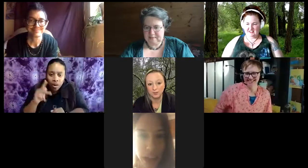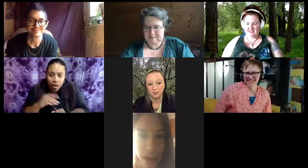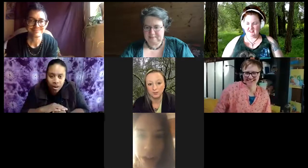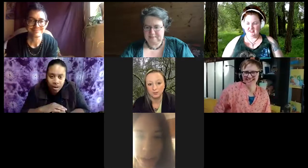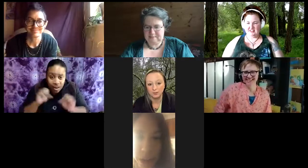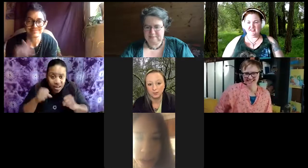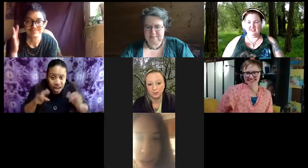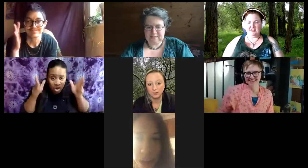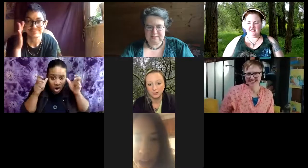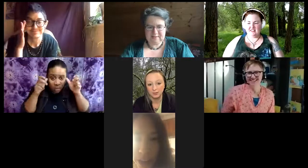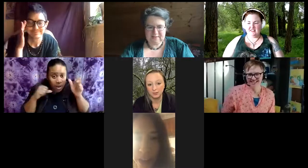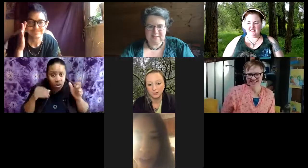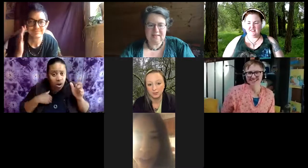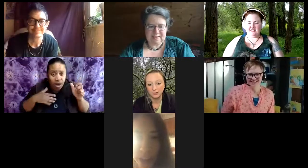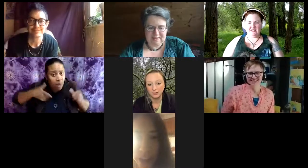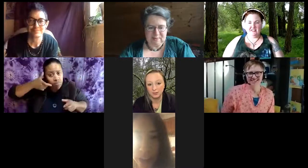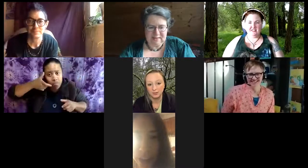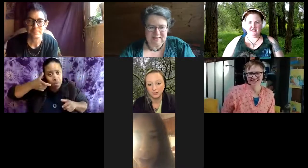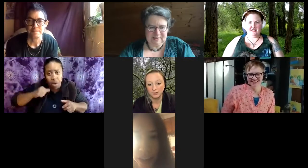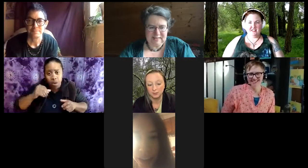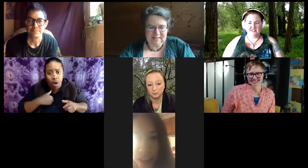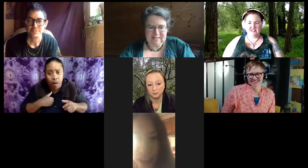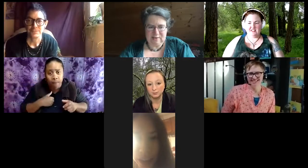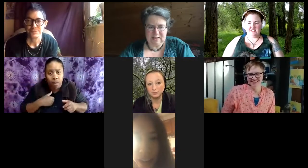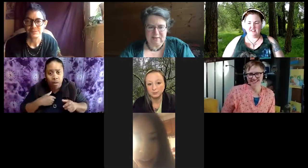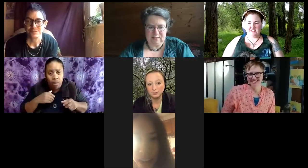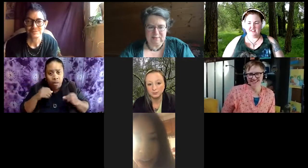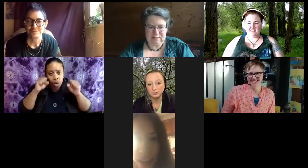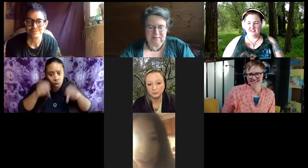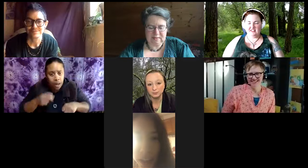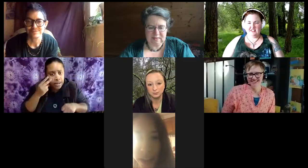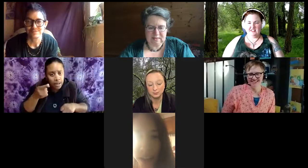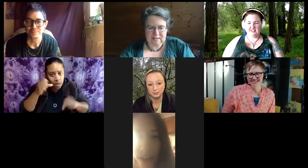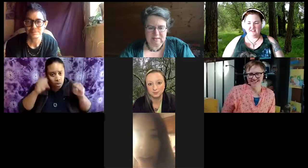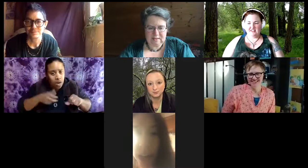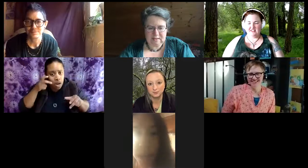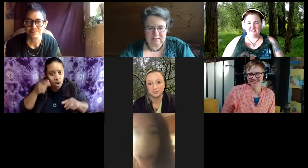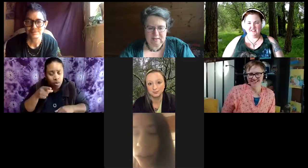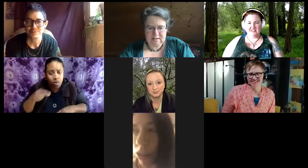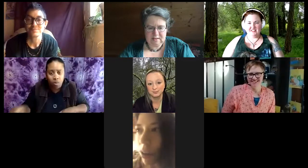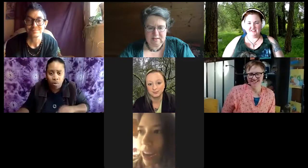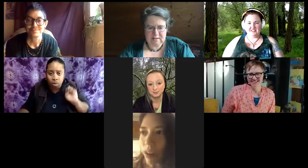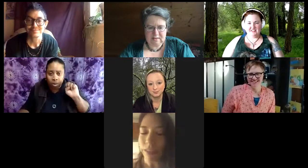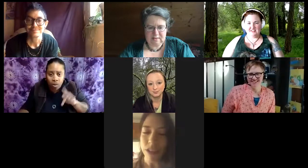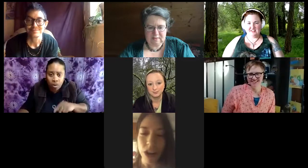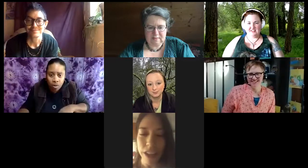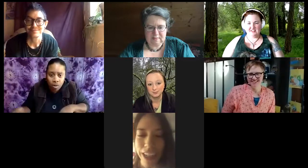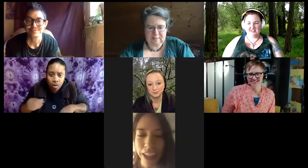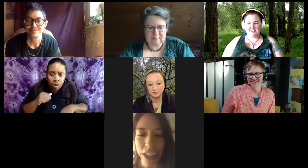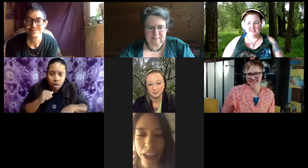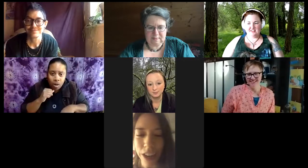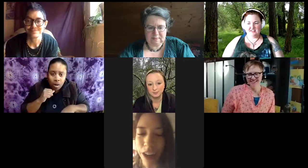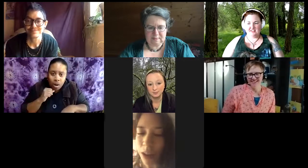okay? Because I don't have my headphone in. Yep, we can see you and hear you. Okay, so I don't have a